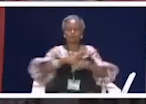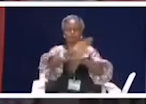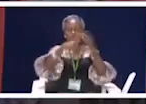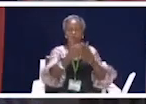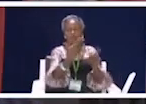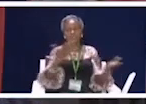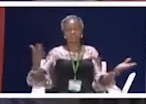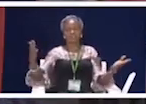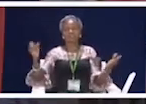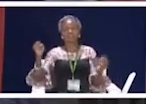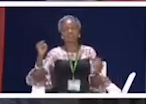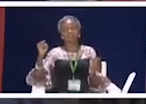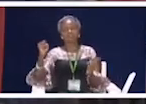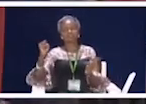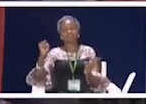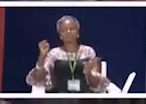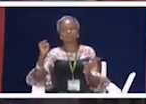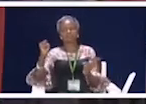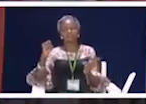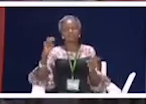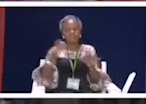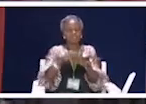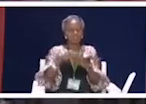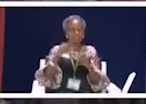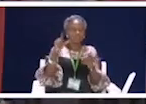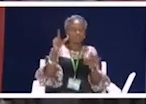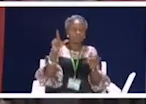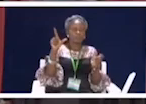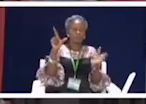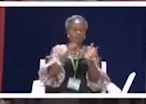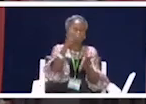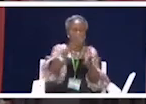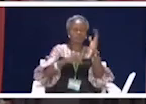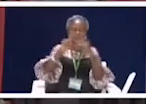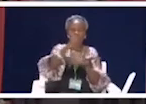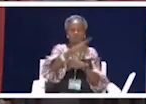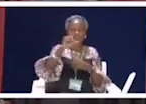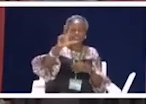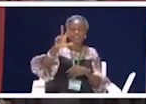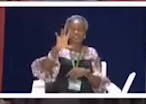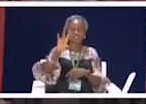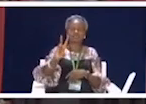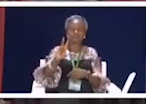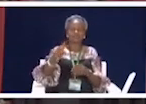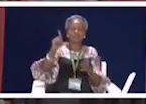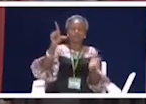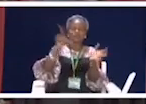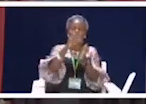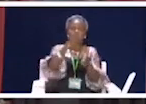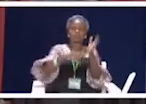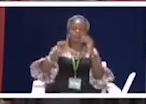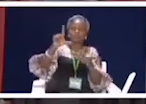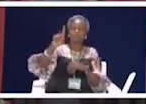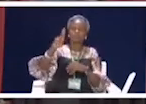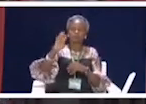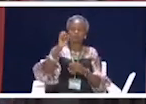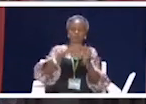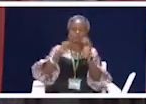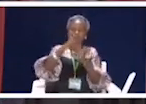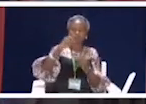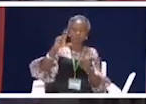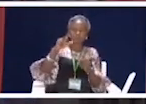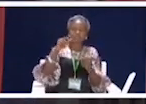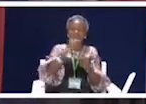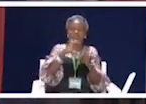things. In Luke chapter 1 verse 37, Luke 1:37, an angel